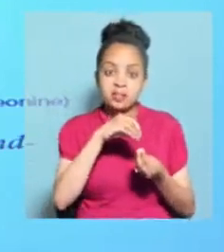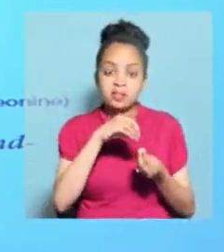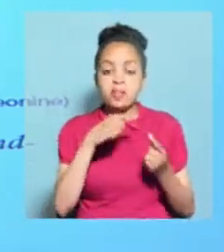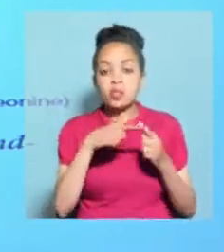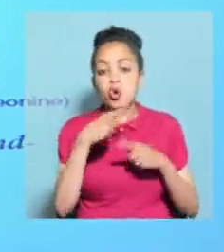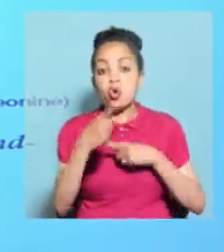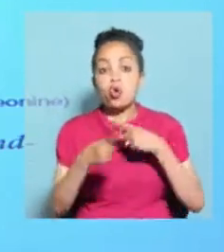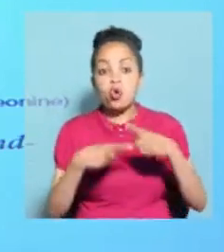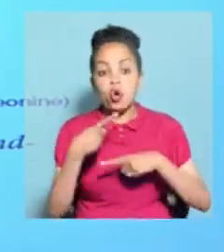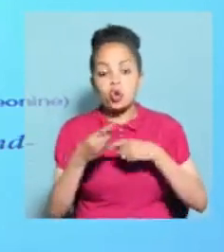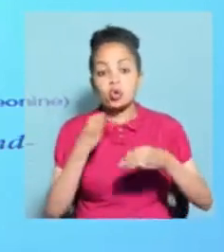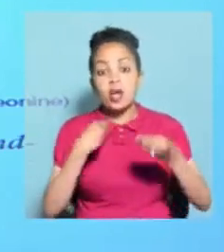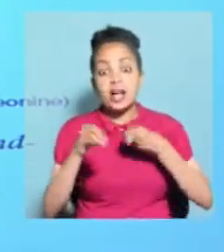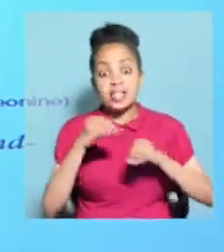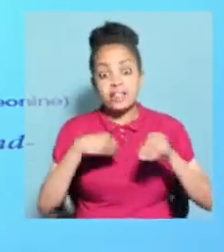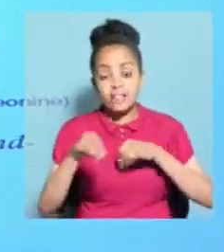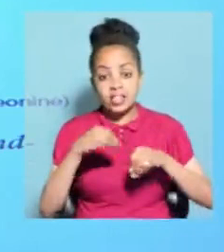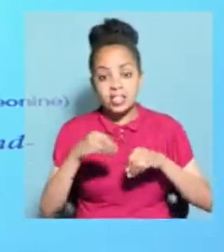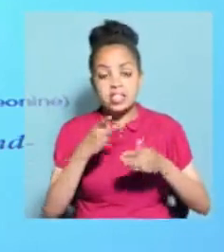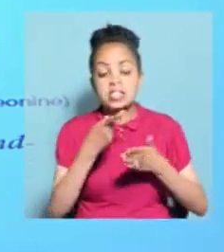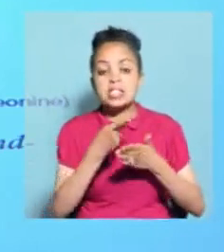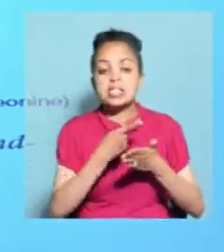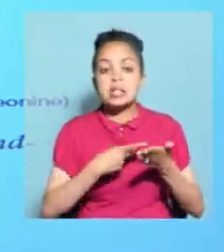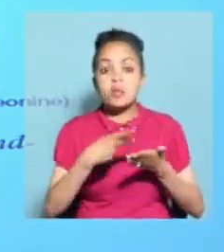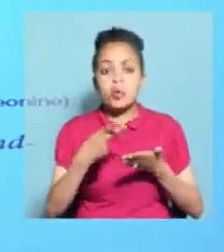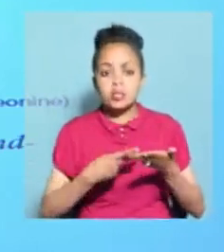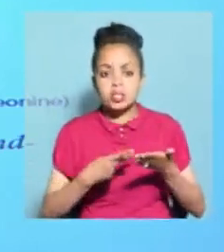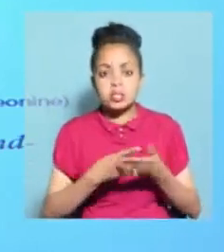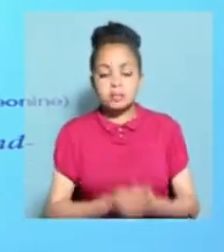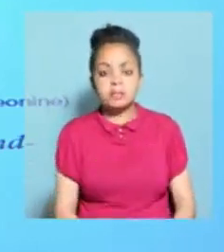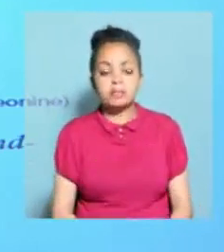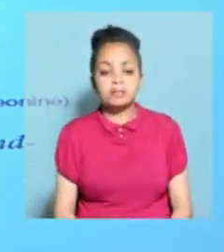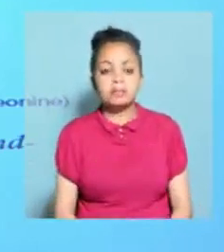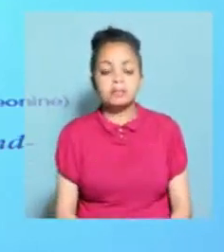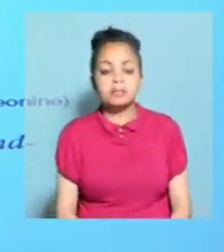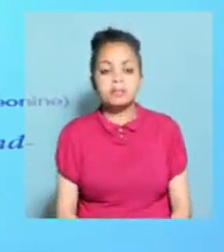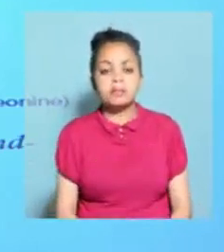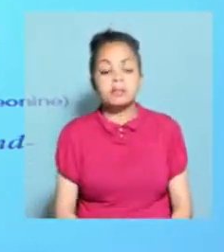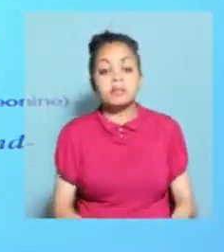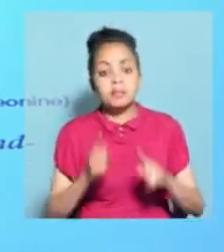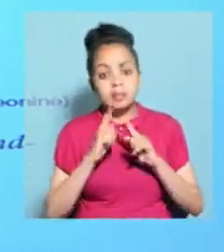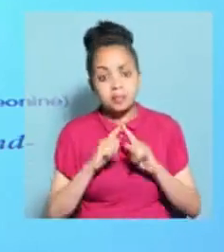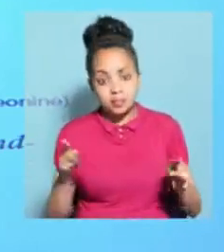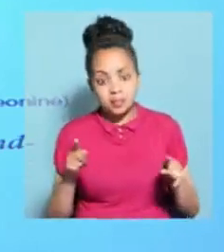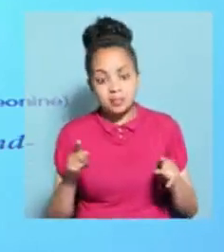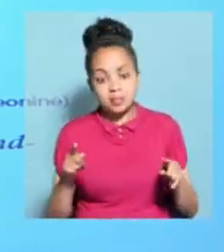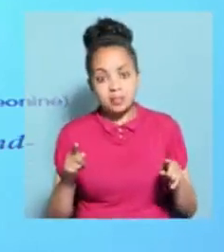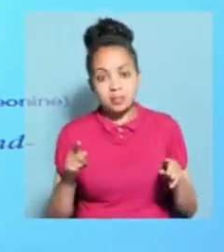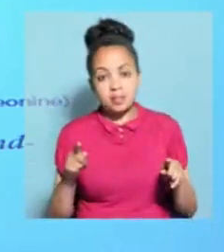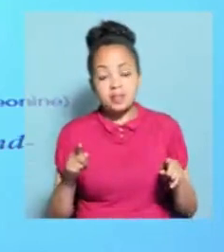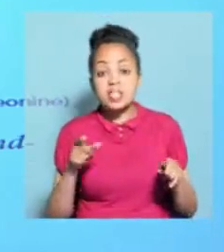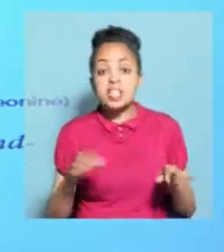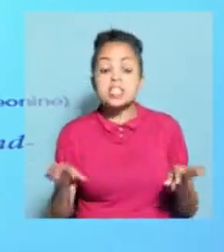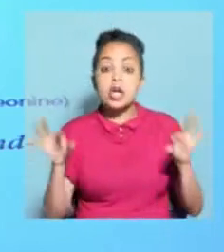it is going to activate the process. The system of inhibition is going to activate her. But if